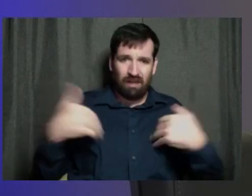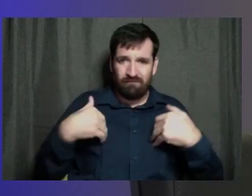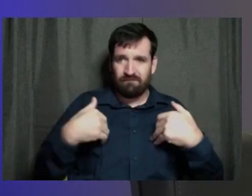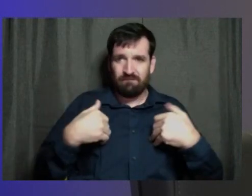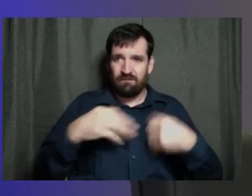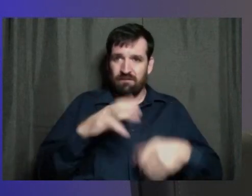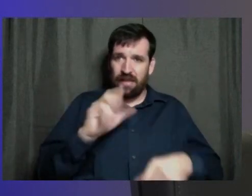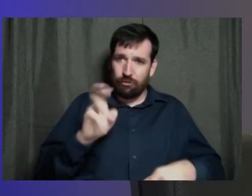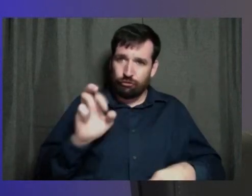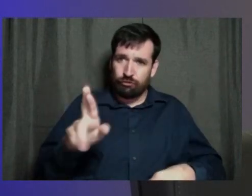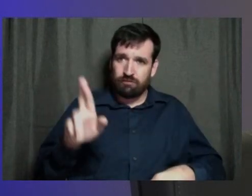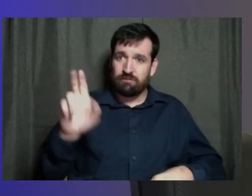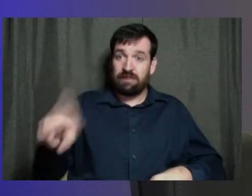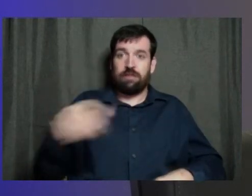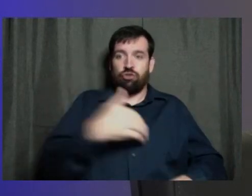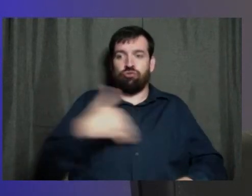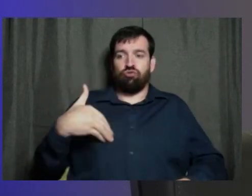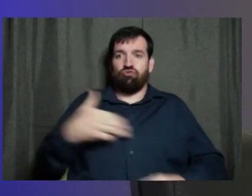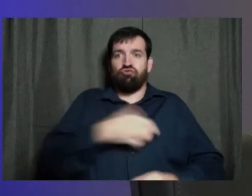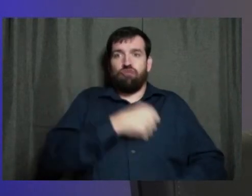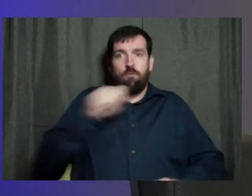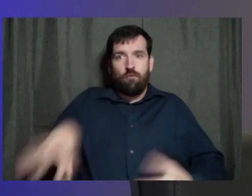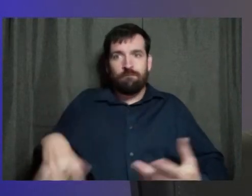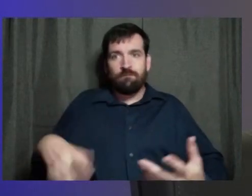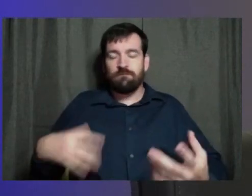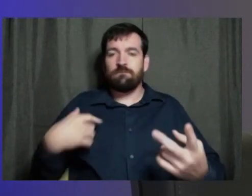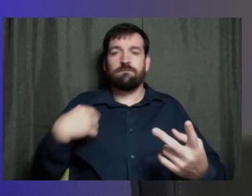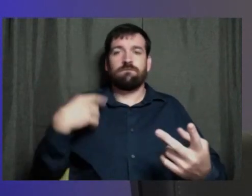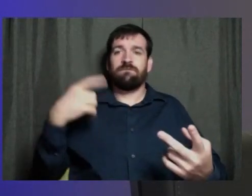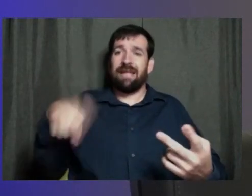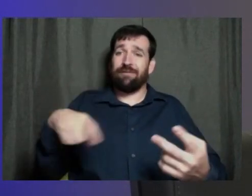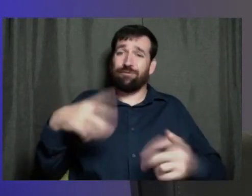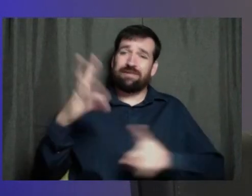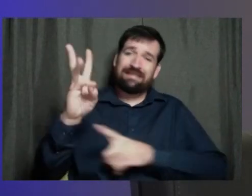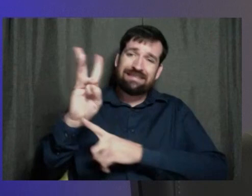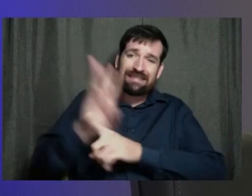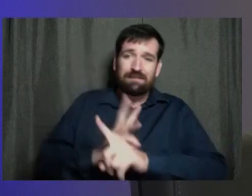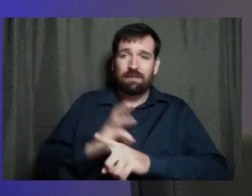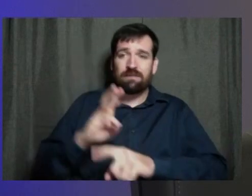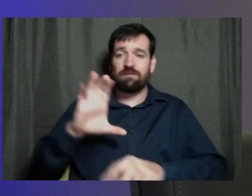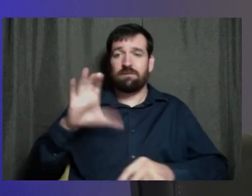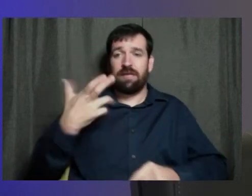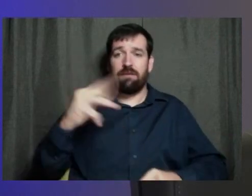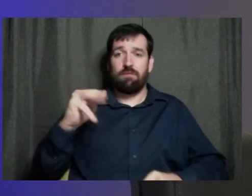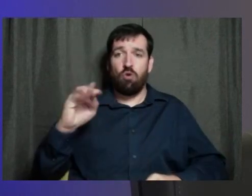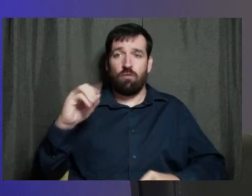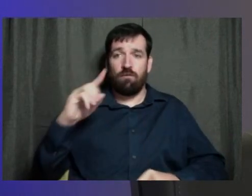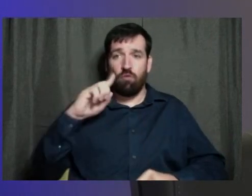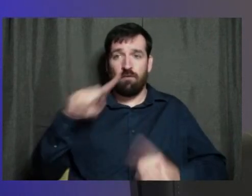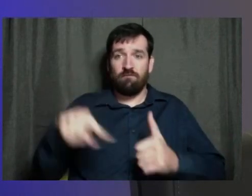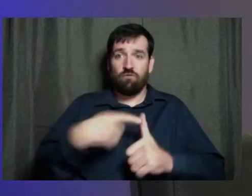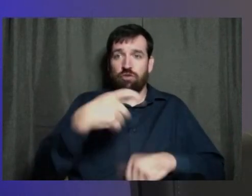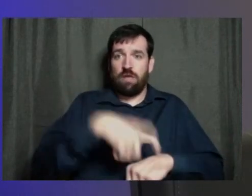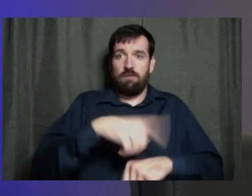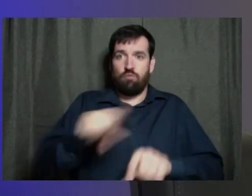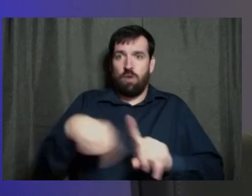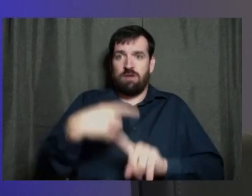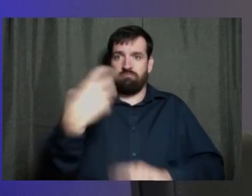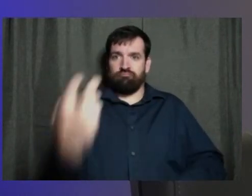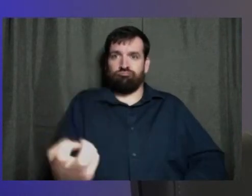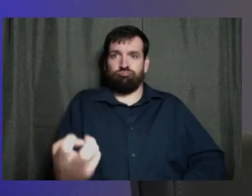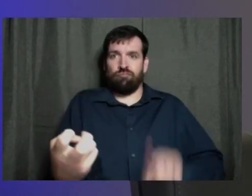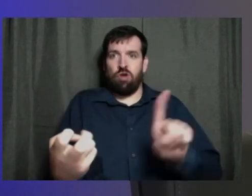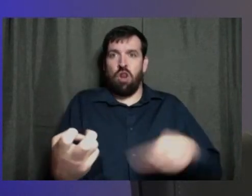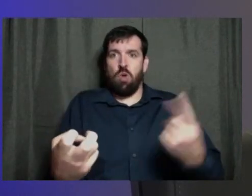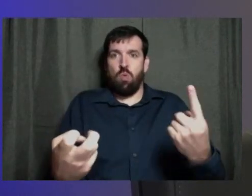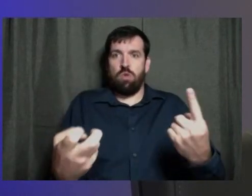remove their breast tissue, telling someone that they had to go through 6 months of chemotherapy for the first time when they're sitting alone in a room when maybe their husband